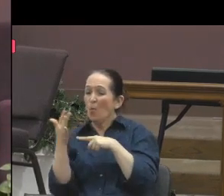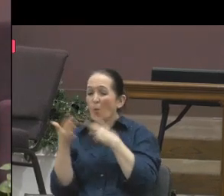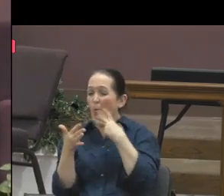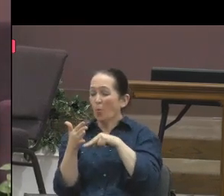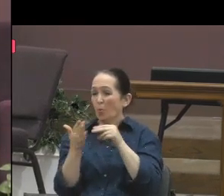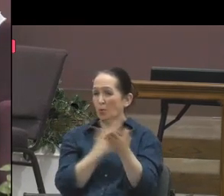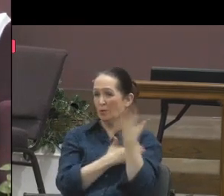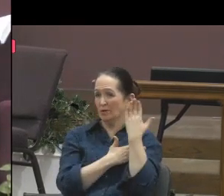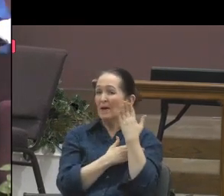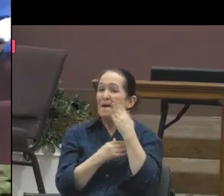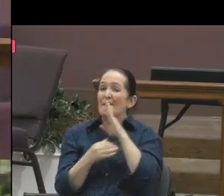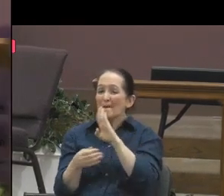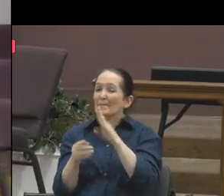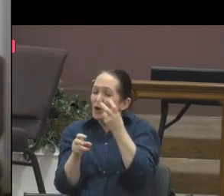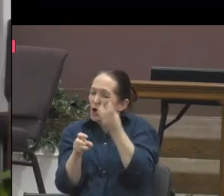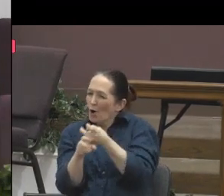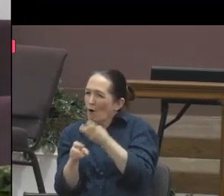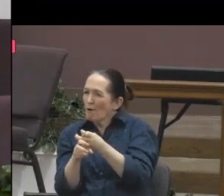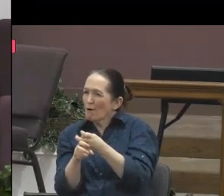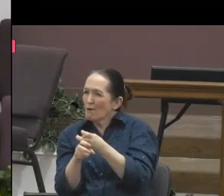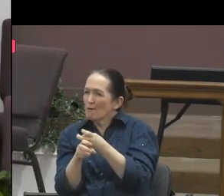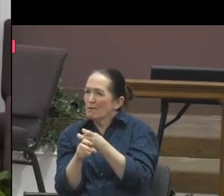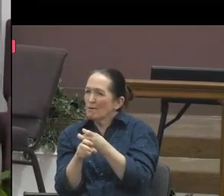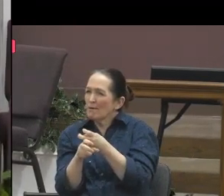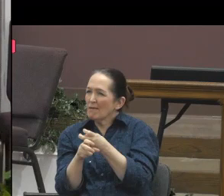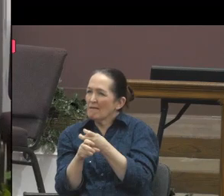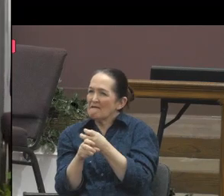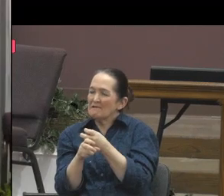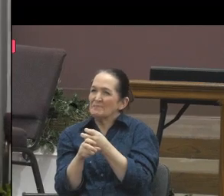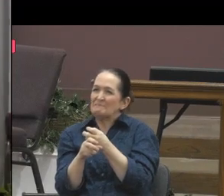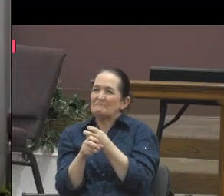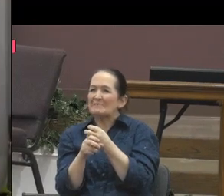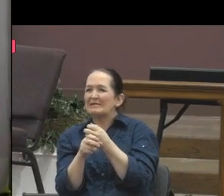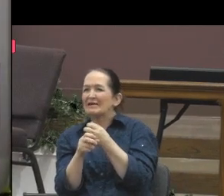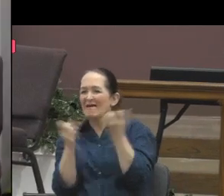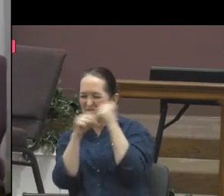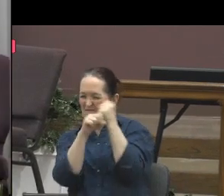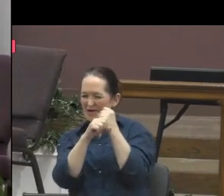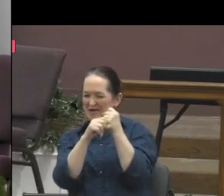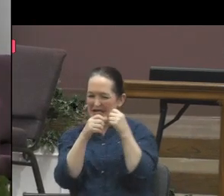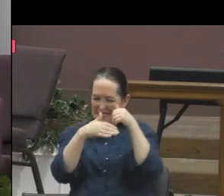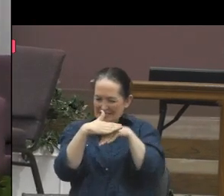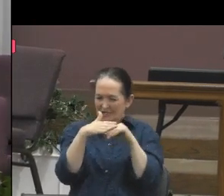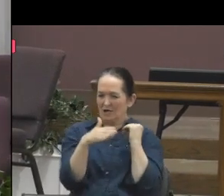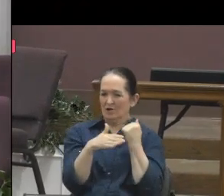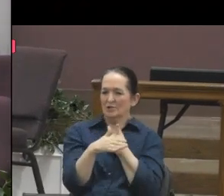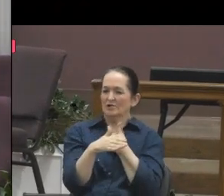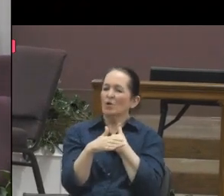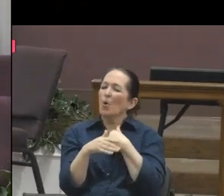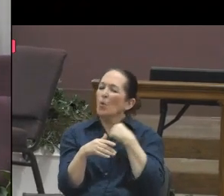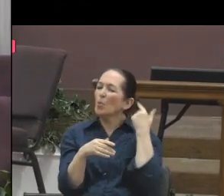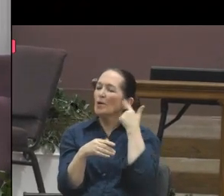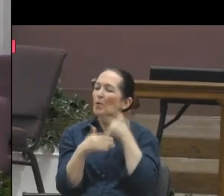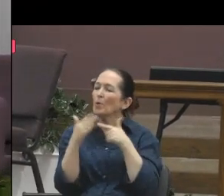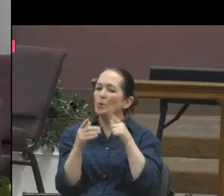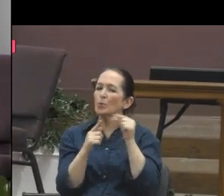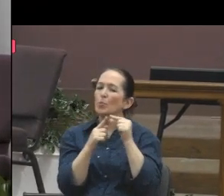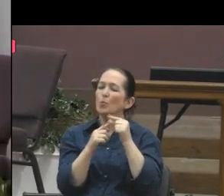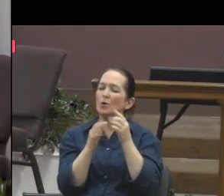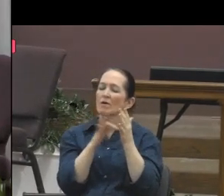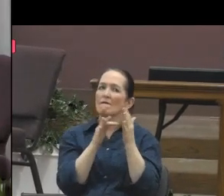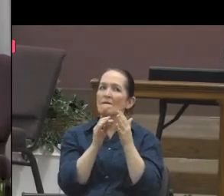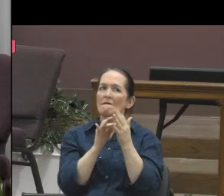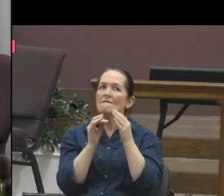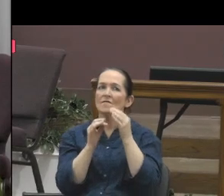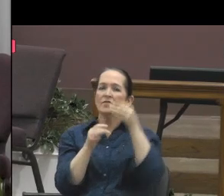a difficult conflict within ourselves as we hear what the Word of God tells us. We're in Ephesians chapter